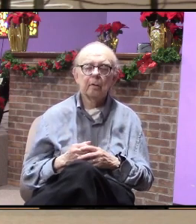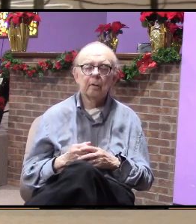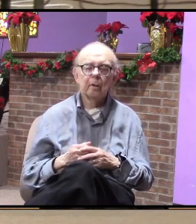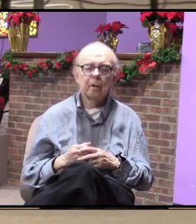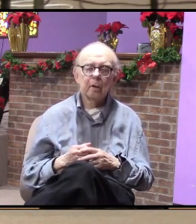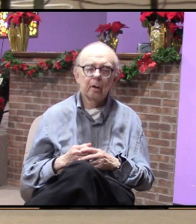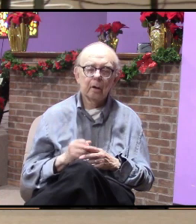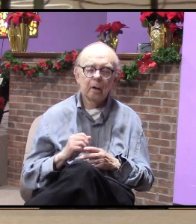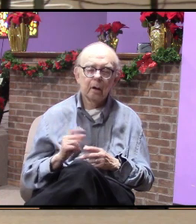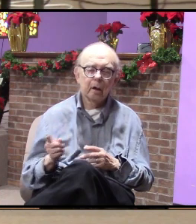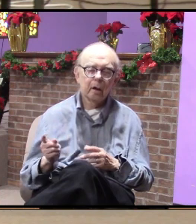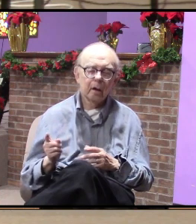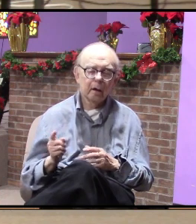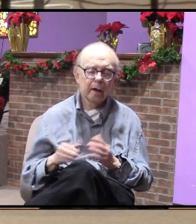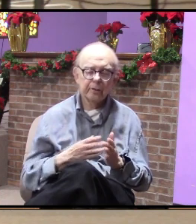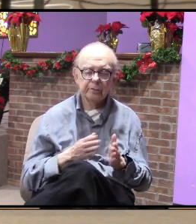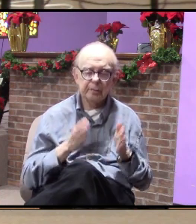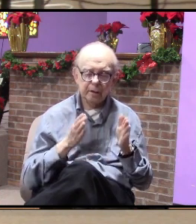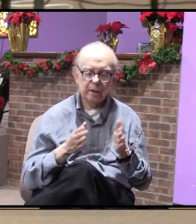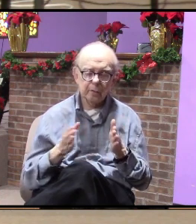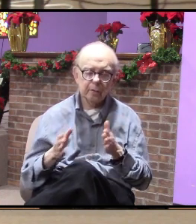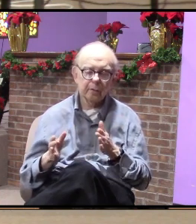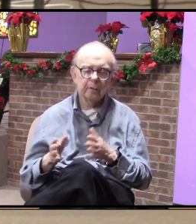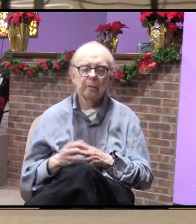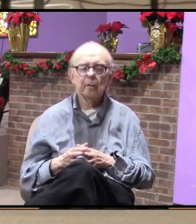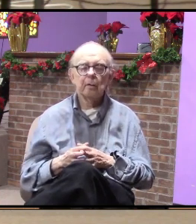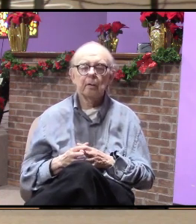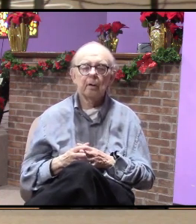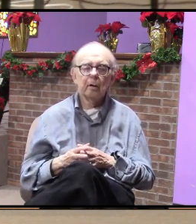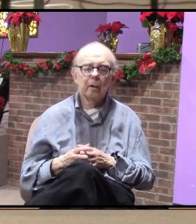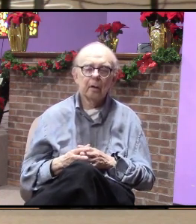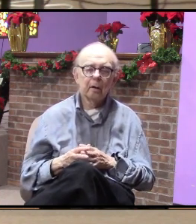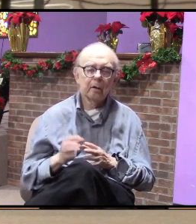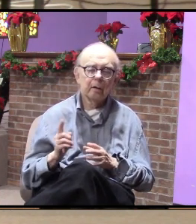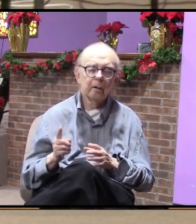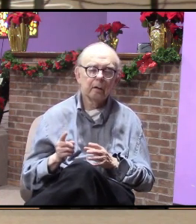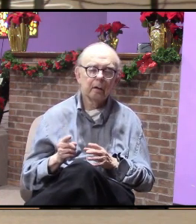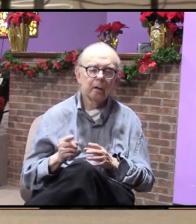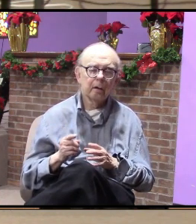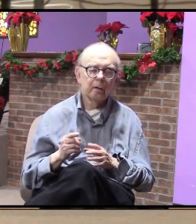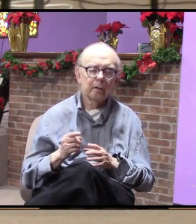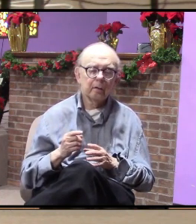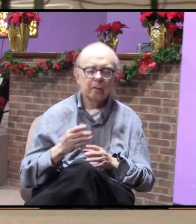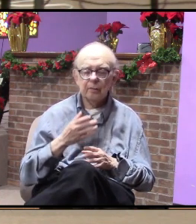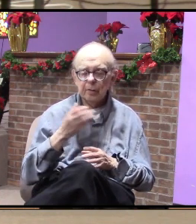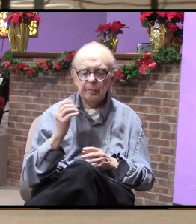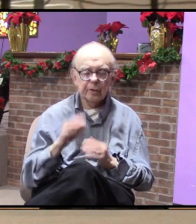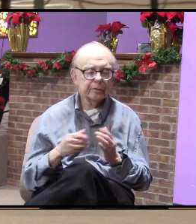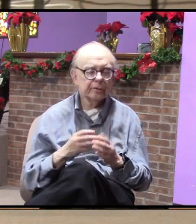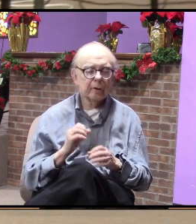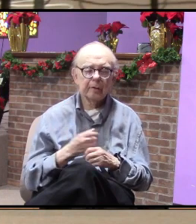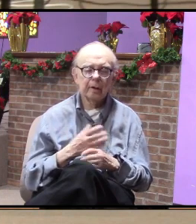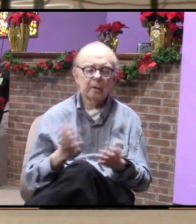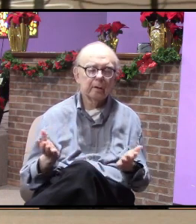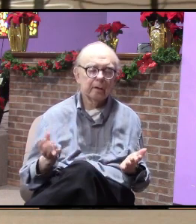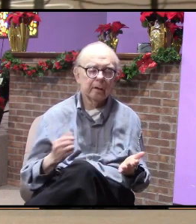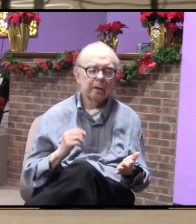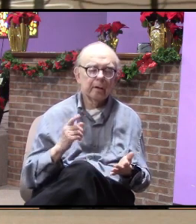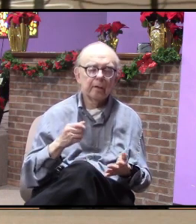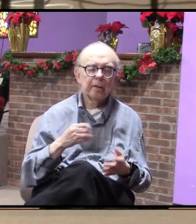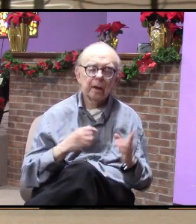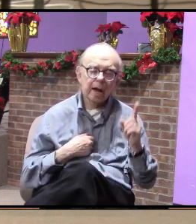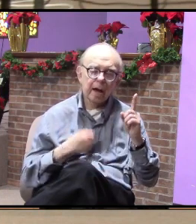And all of this has to be in order for the greatest of the creation that I'm going to make,